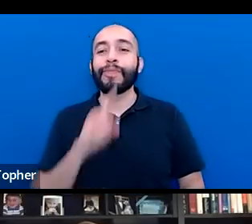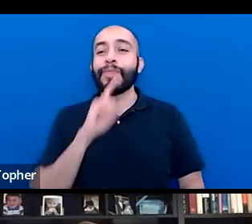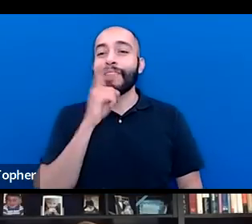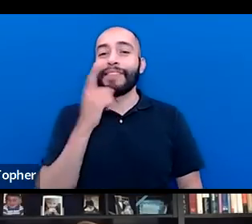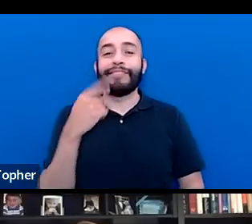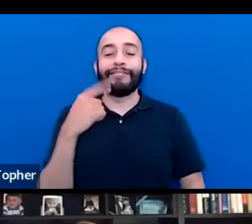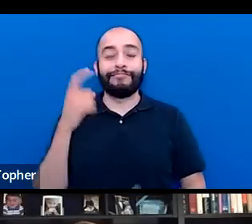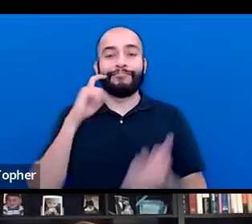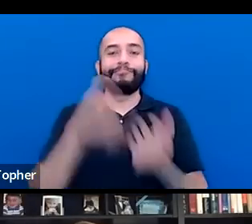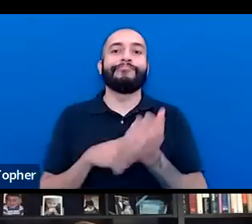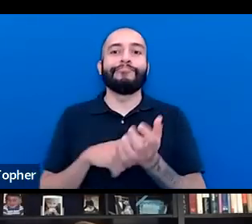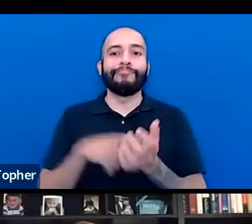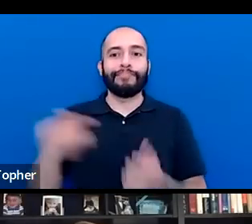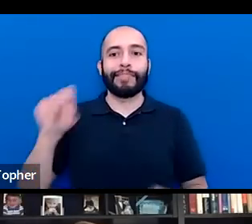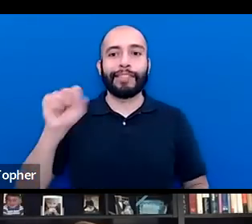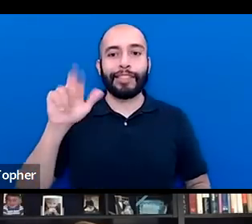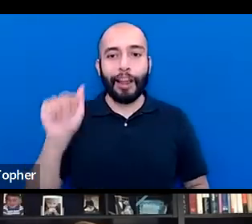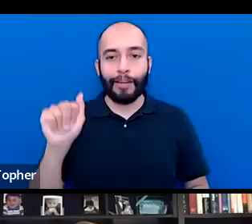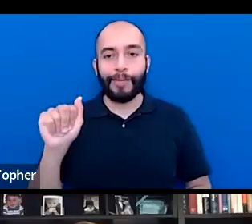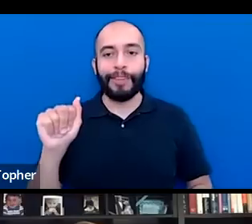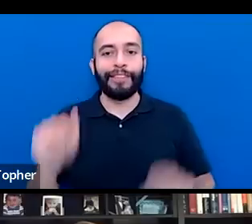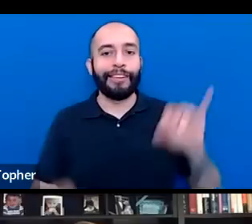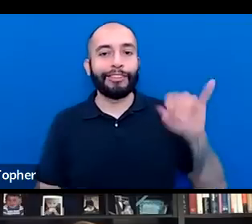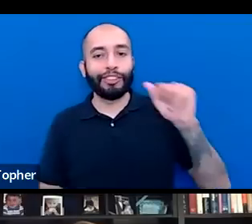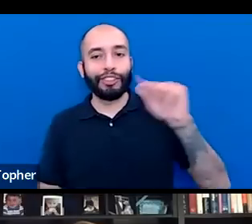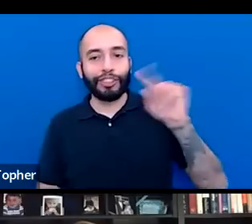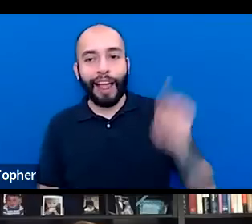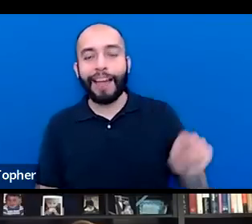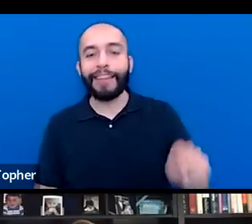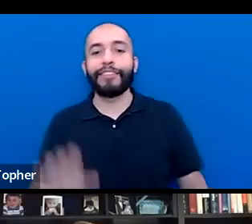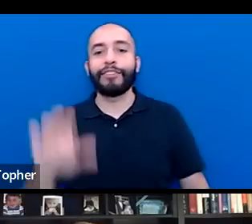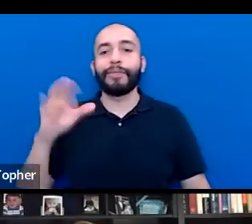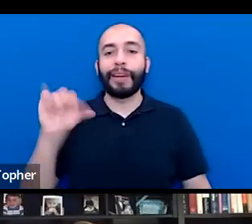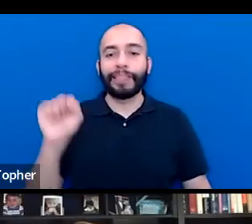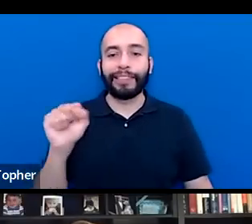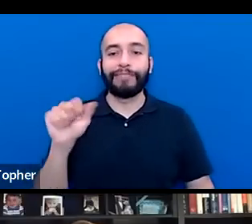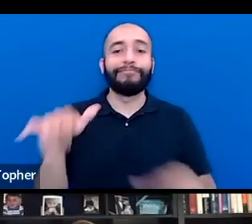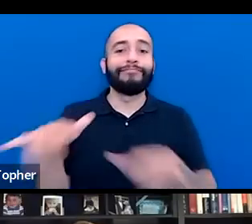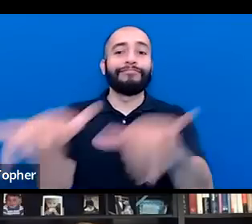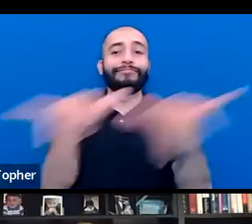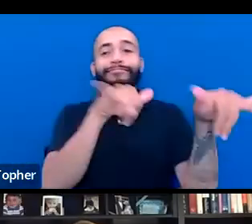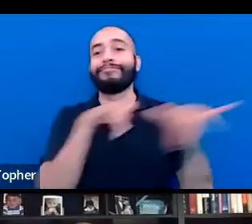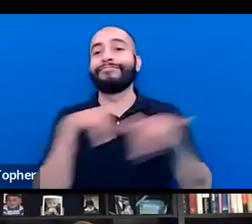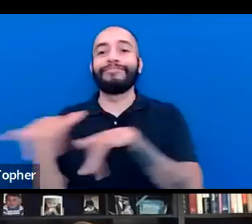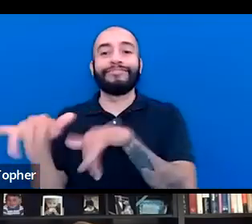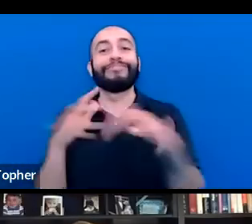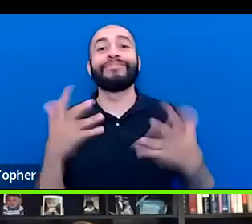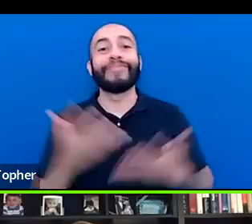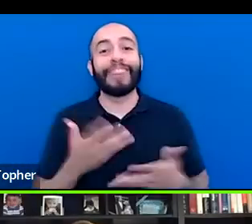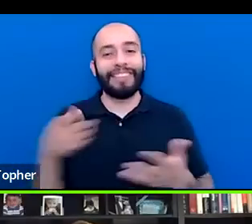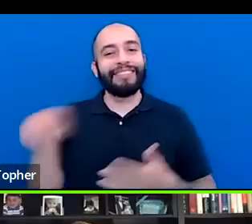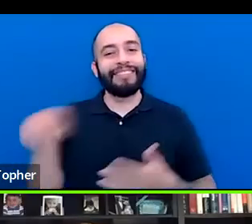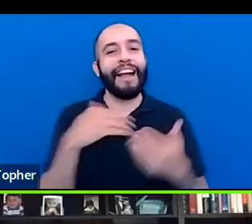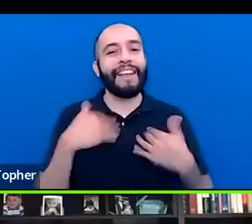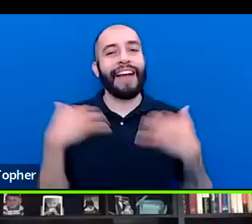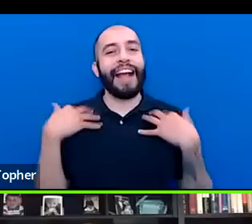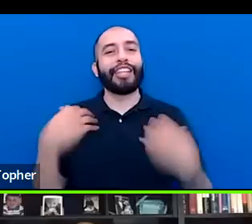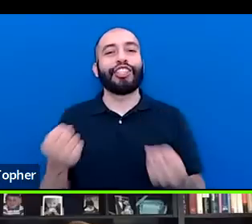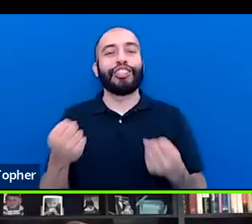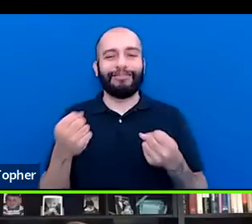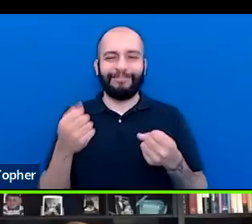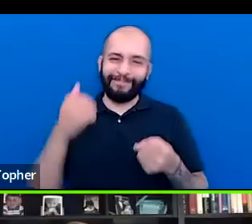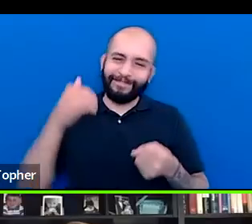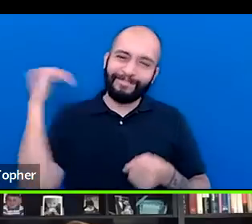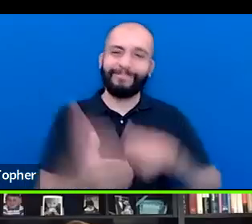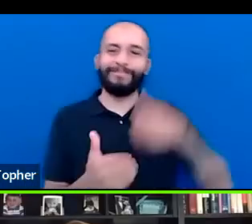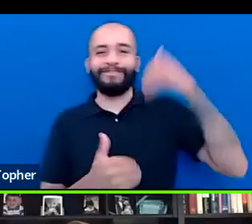that they have the courage to take steps forward. And that's what we need most of all. Stephen, I have